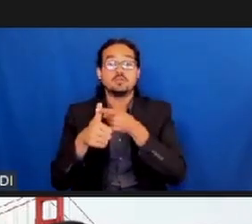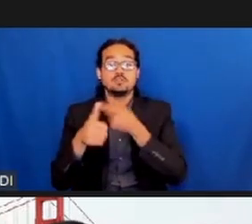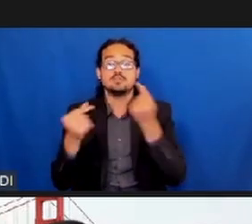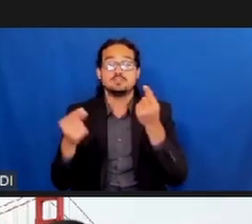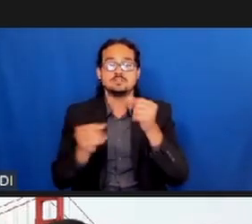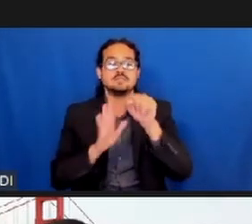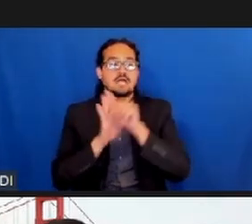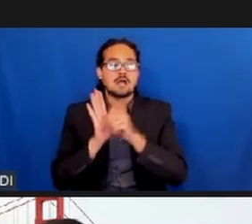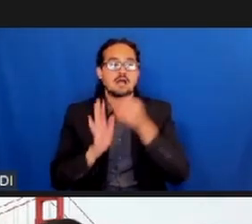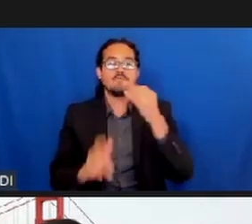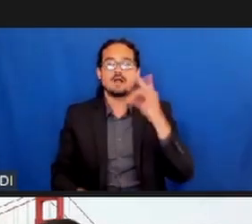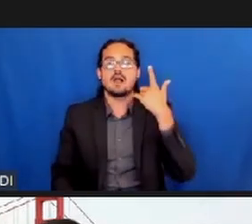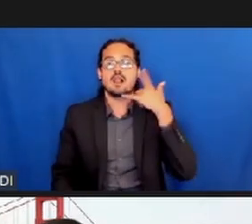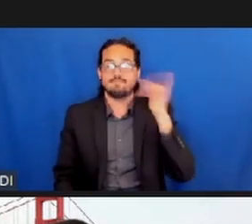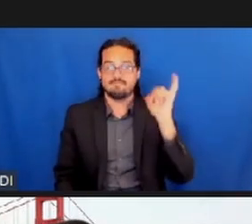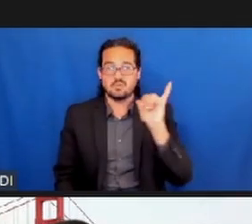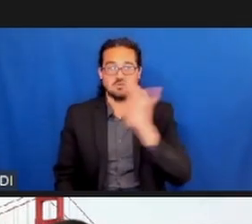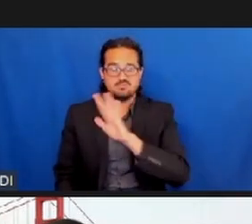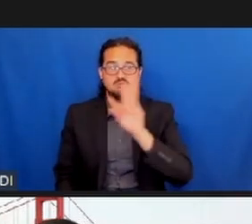at